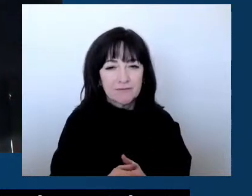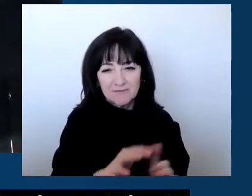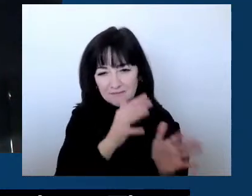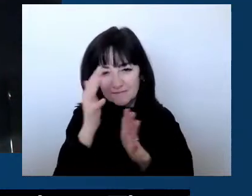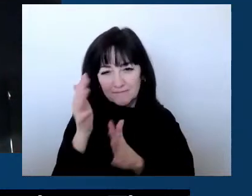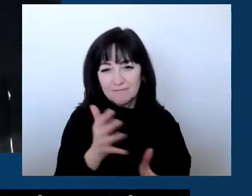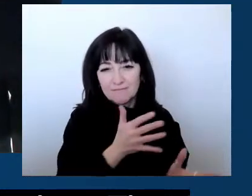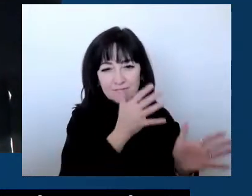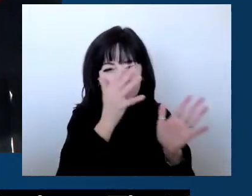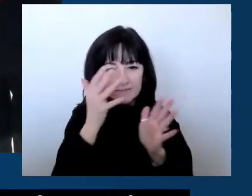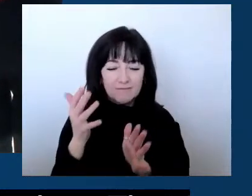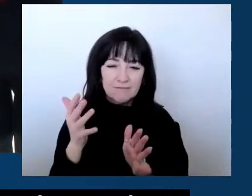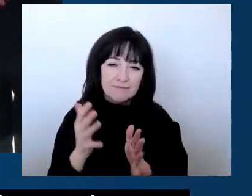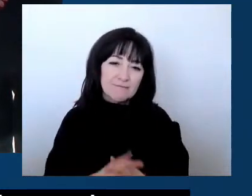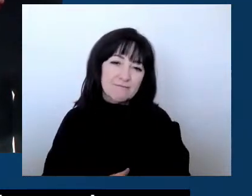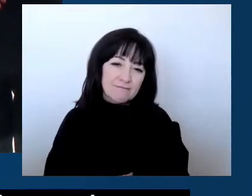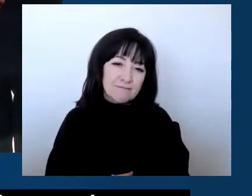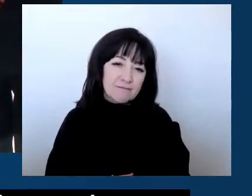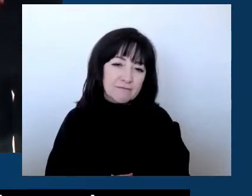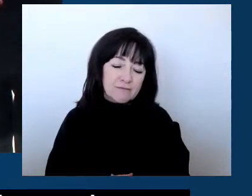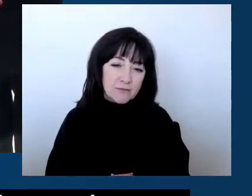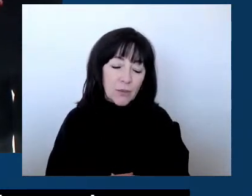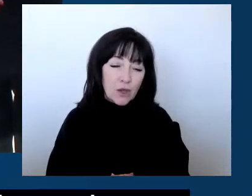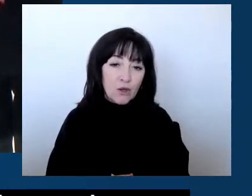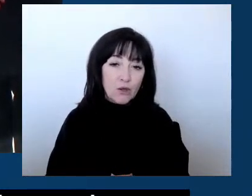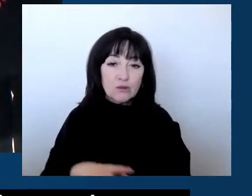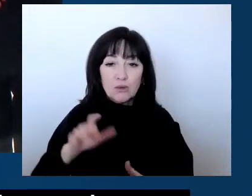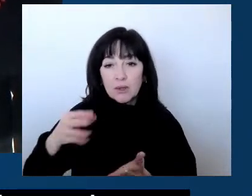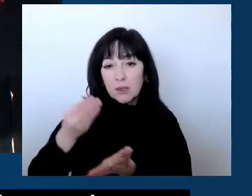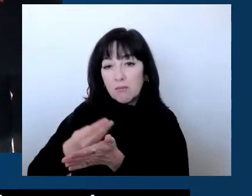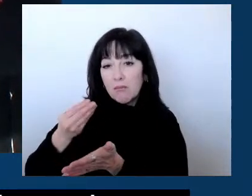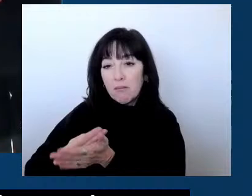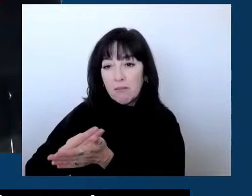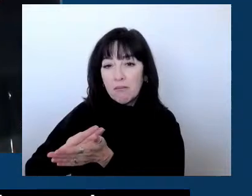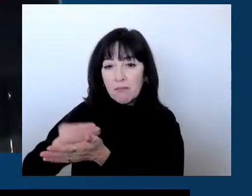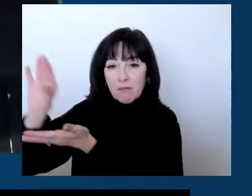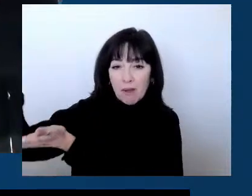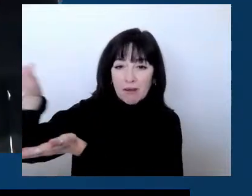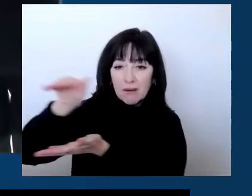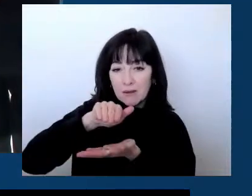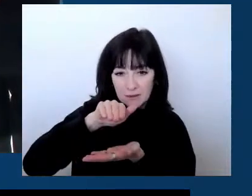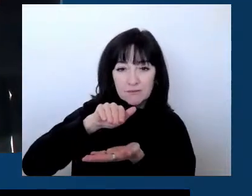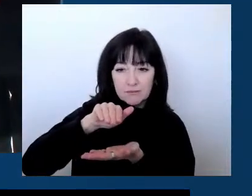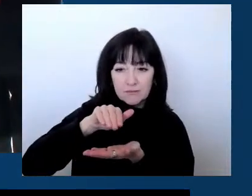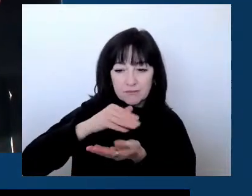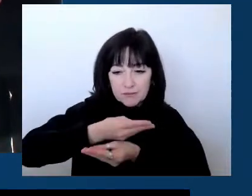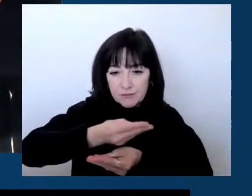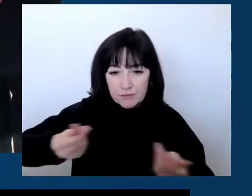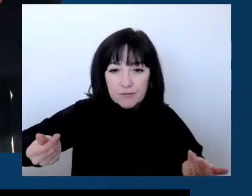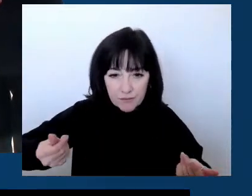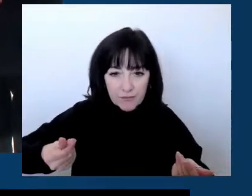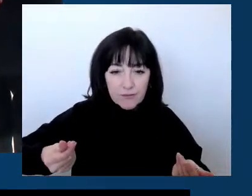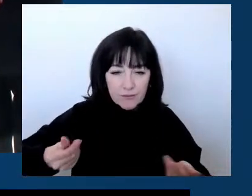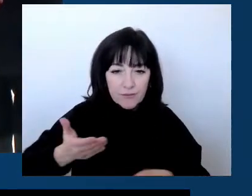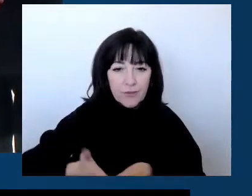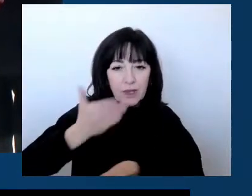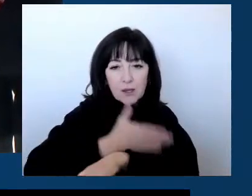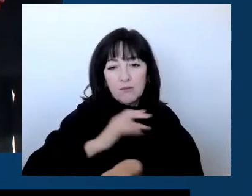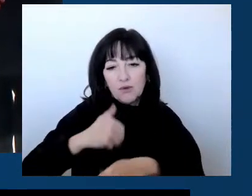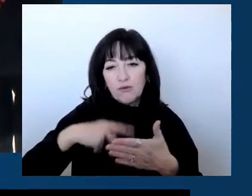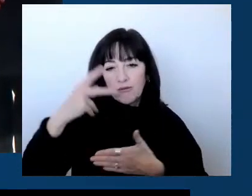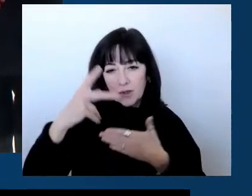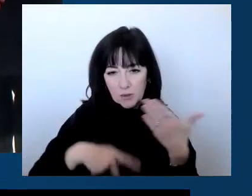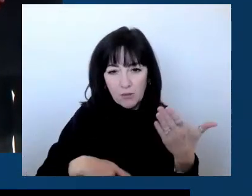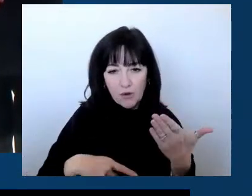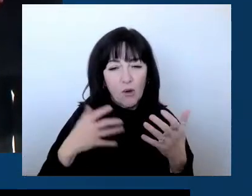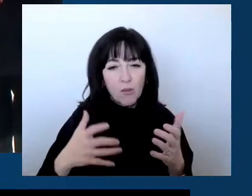It's why to receive grants under this zero-emission bus program, the transit agencies will be required to put forward a plan